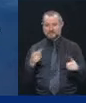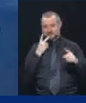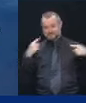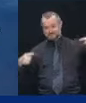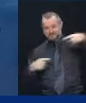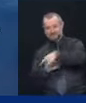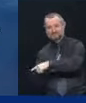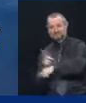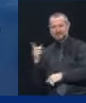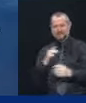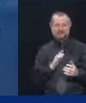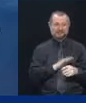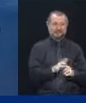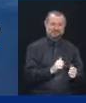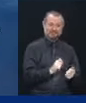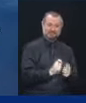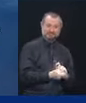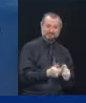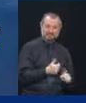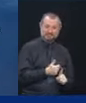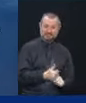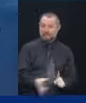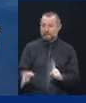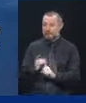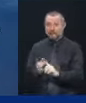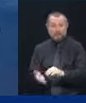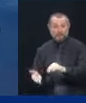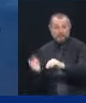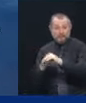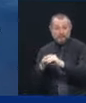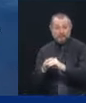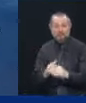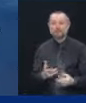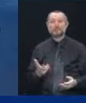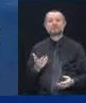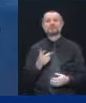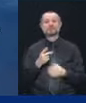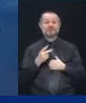for increased infection from variants. We're watching vaccine